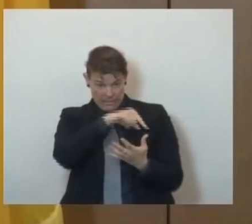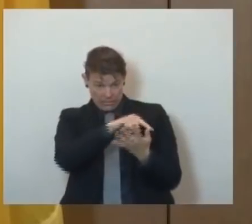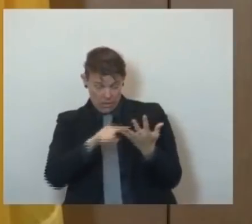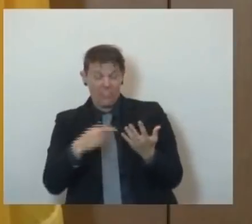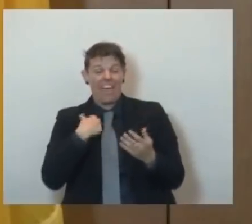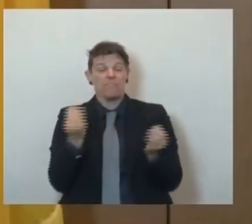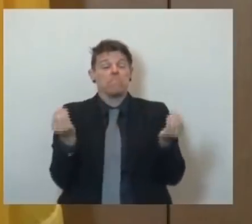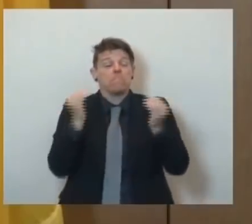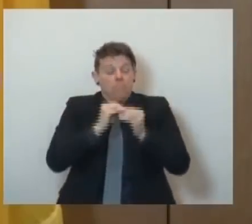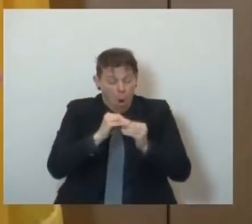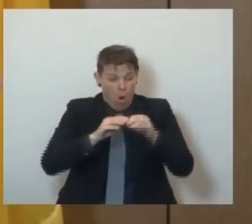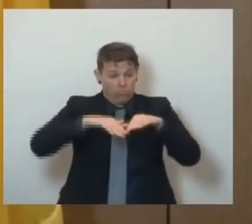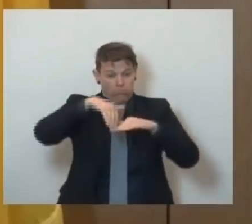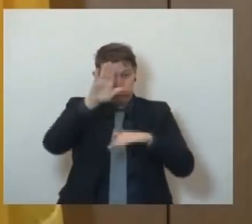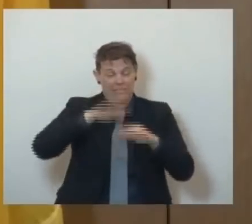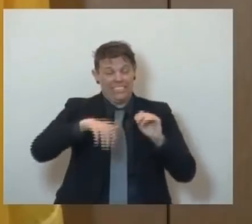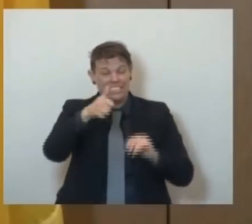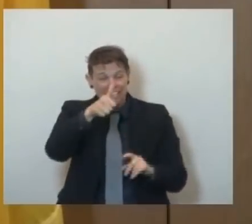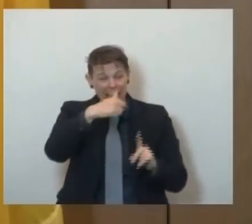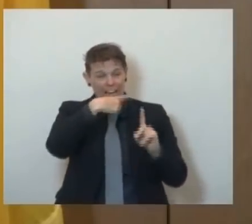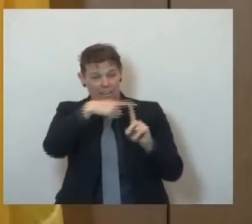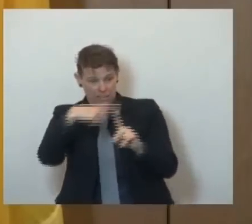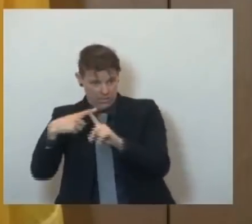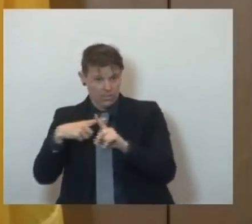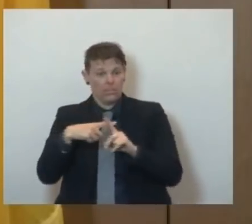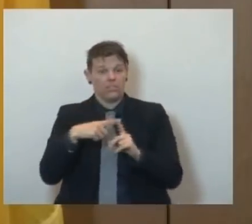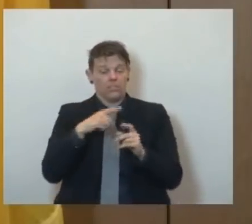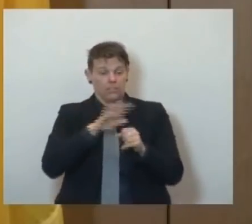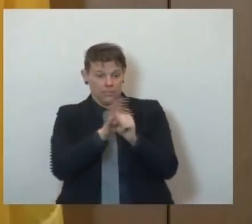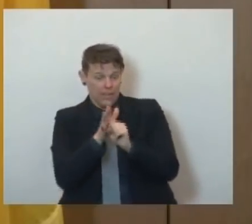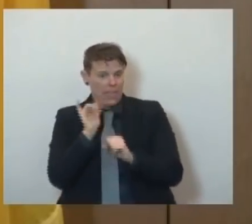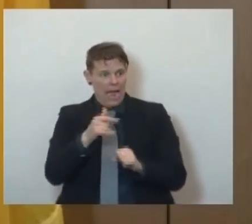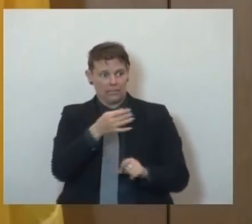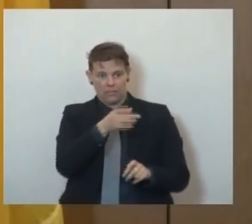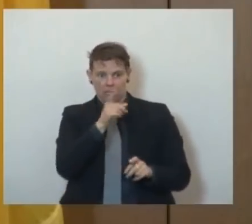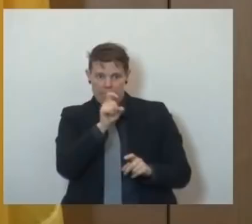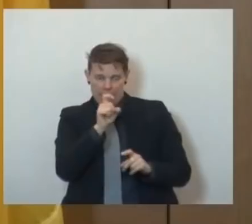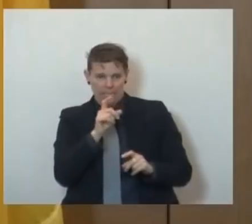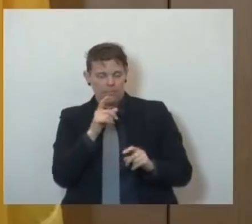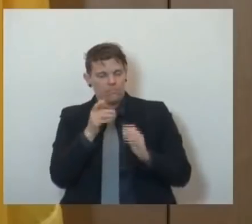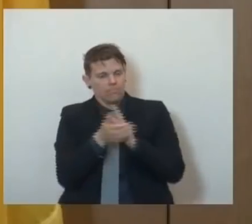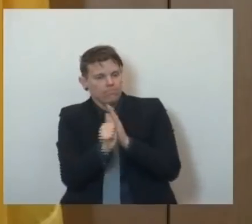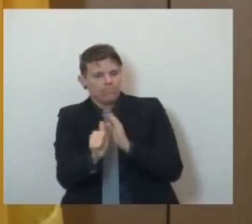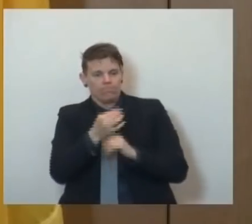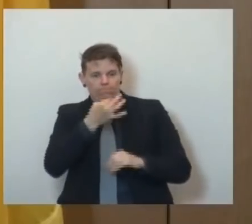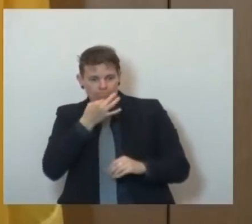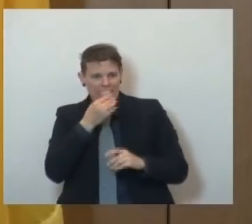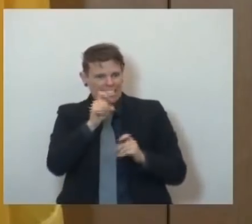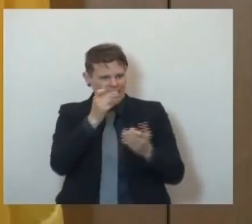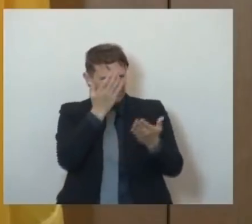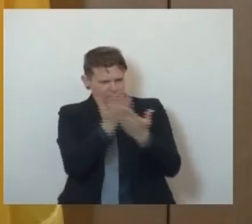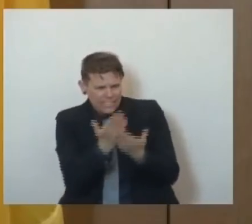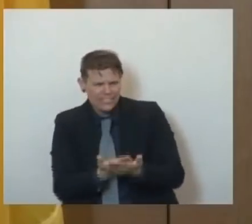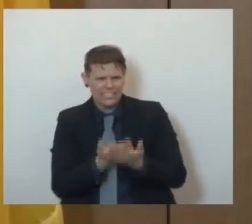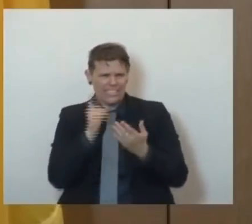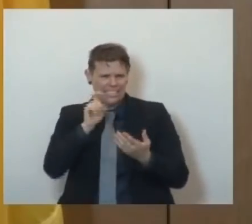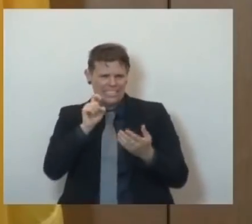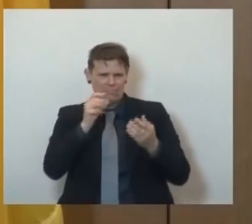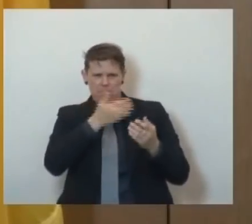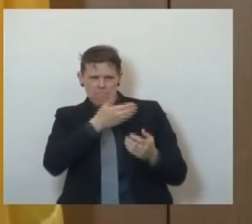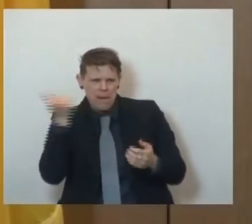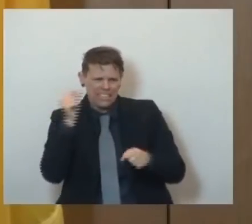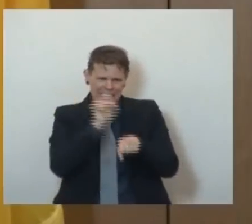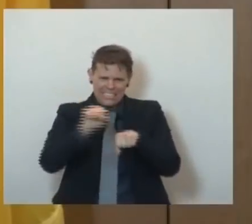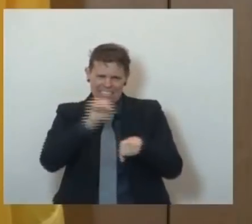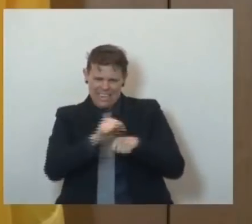more, and we'll require the experts, that's my job, to get every bit of evidence-based strategic efforts underway. And quite